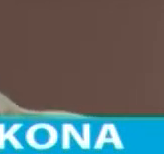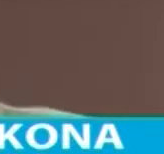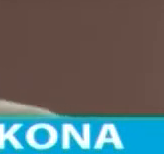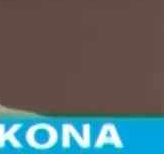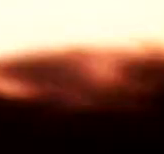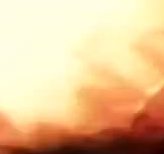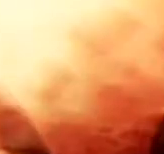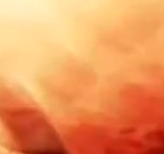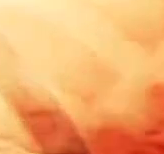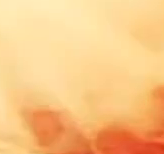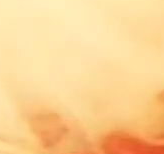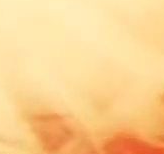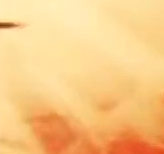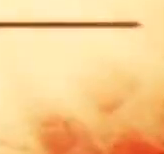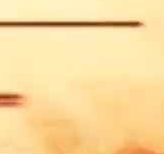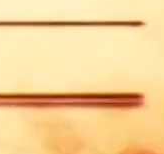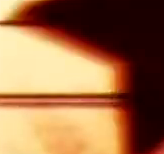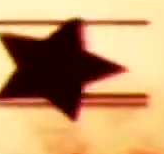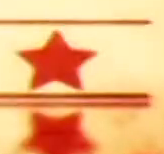in his life.